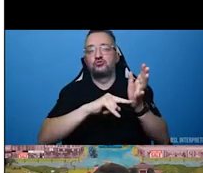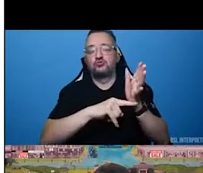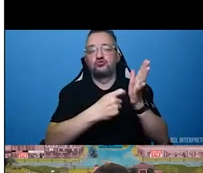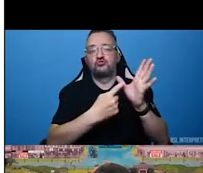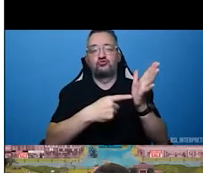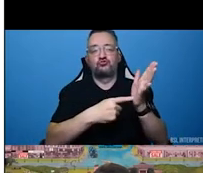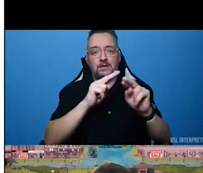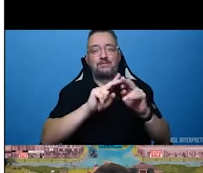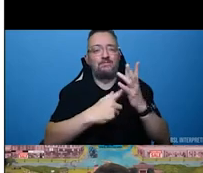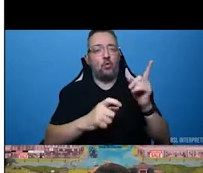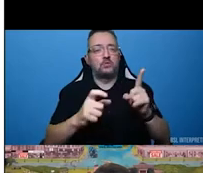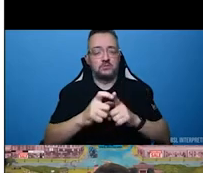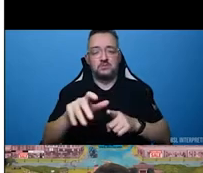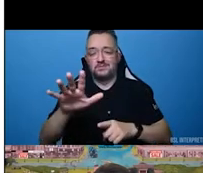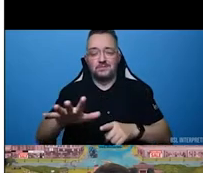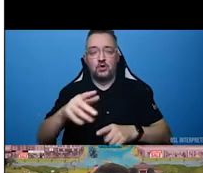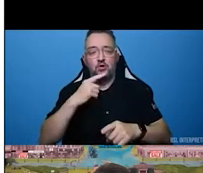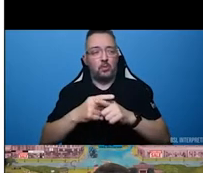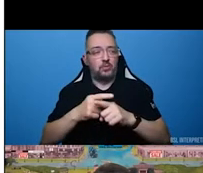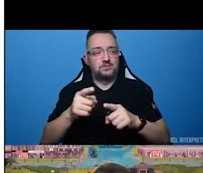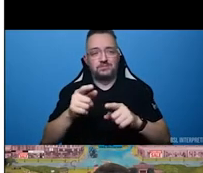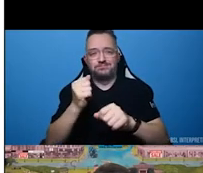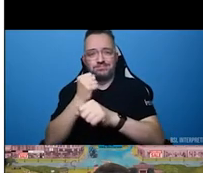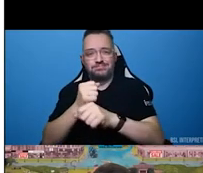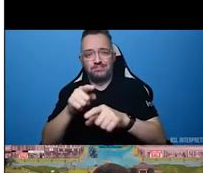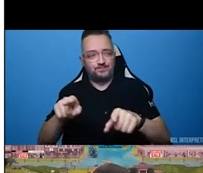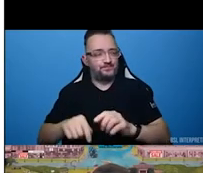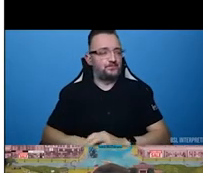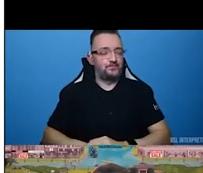figures in the discussion around common land like Jane Jacobs and Colin Ward.